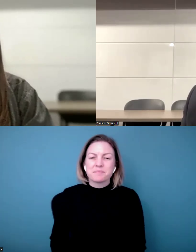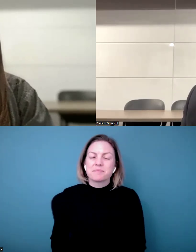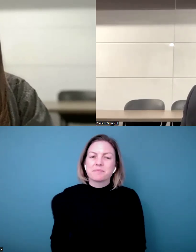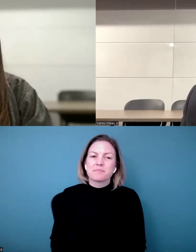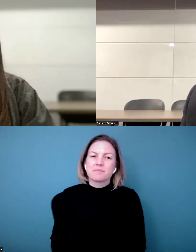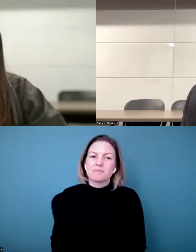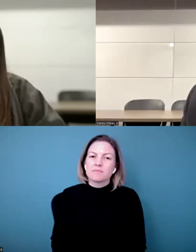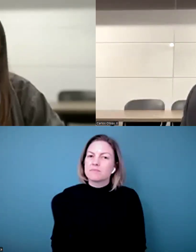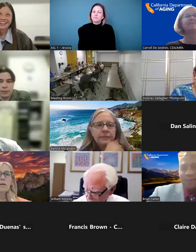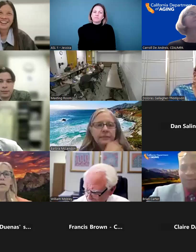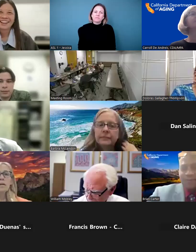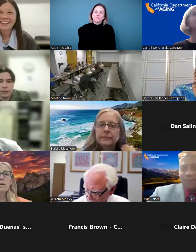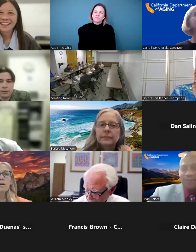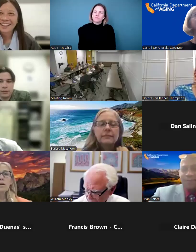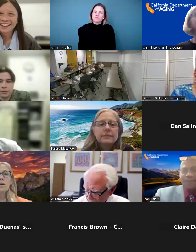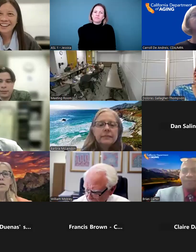go.